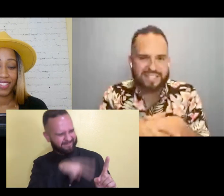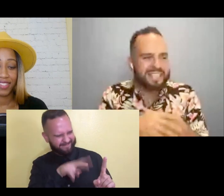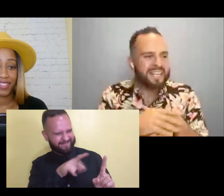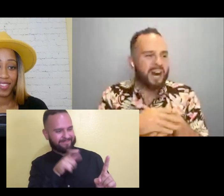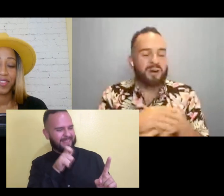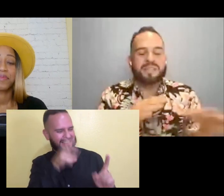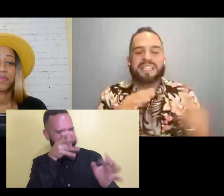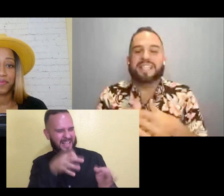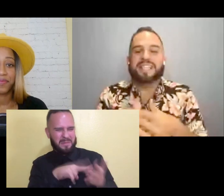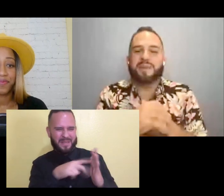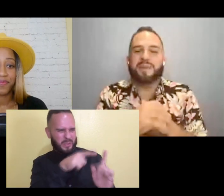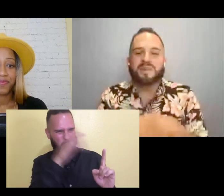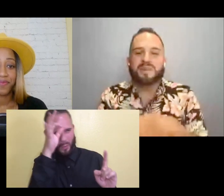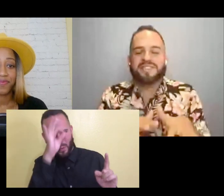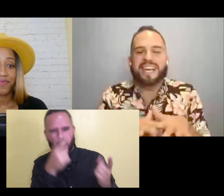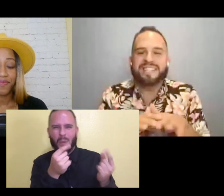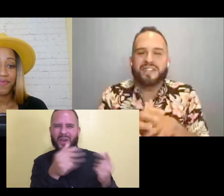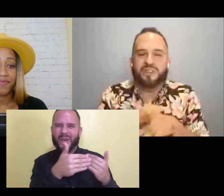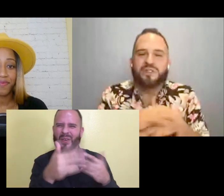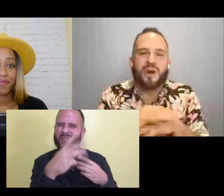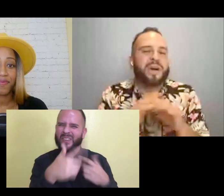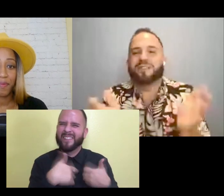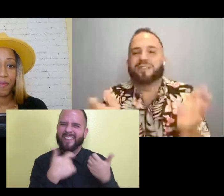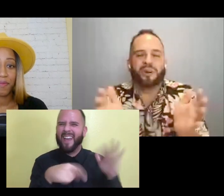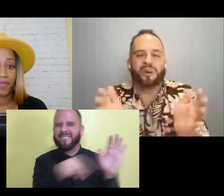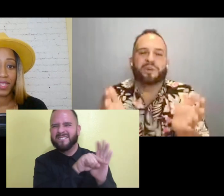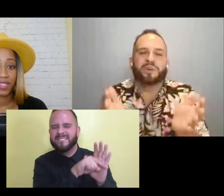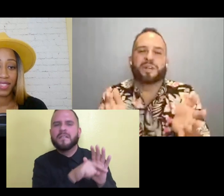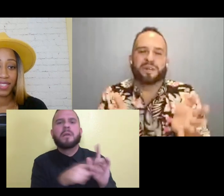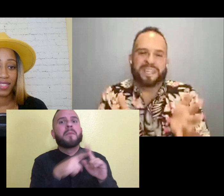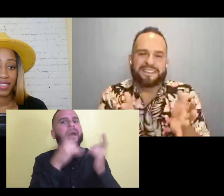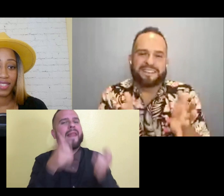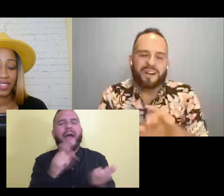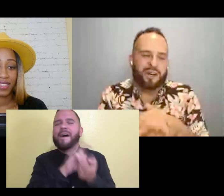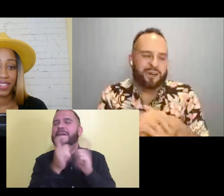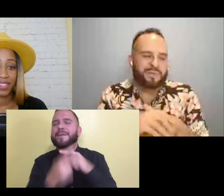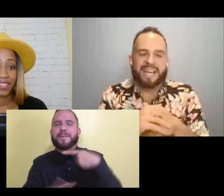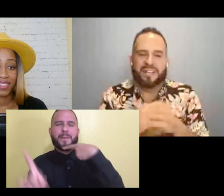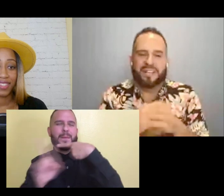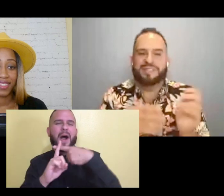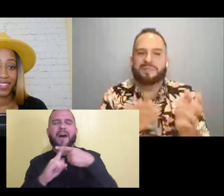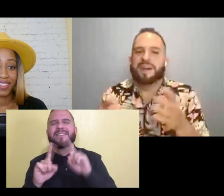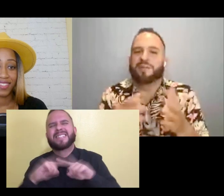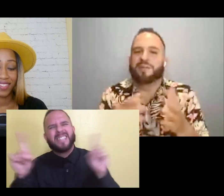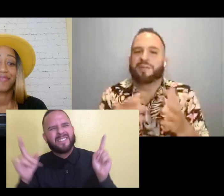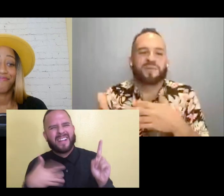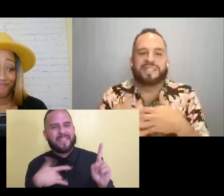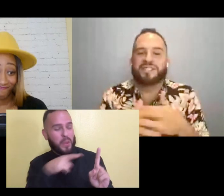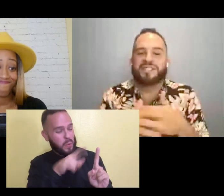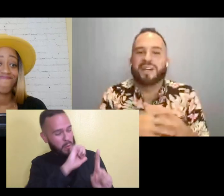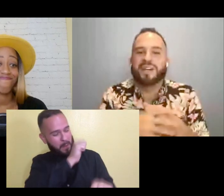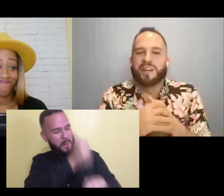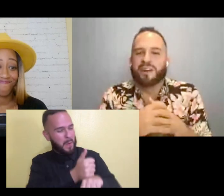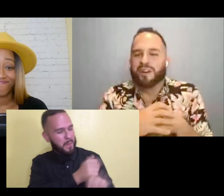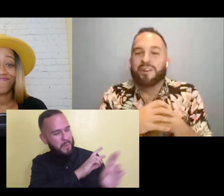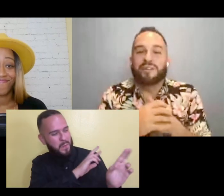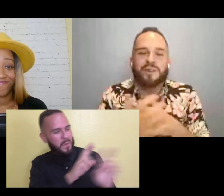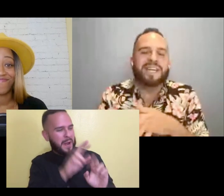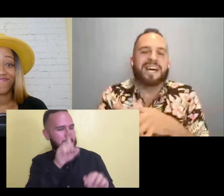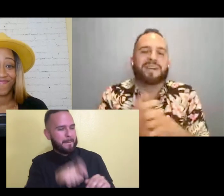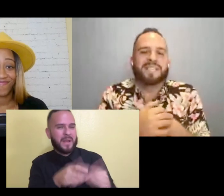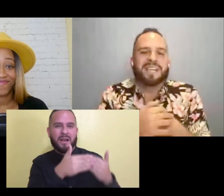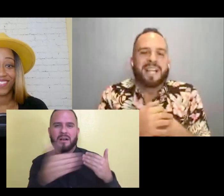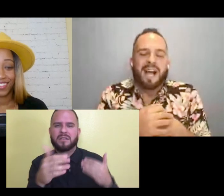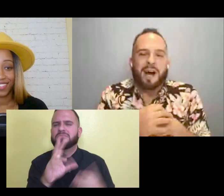person. Since then, my views have changed. You don't have to know what you want to do in life. Again, you'll see my career switched, a